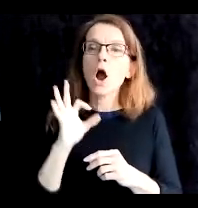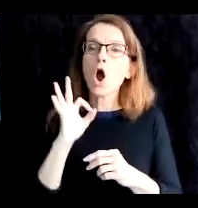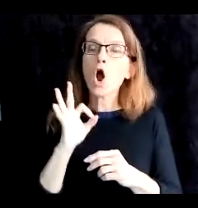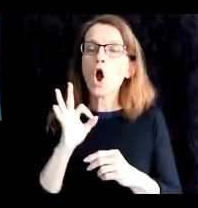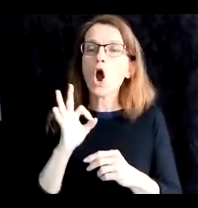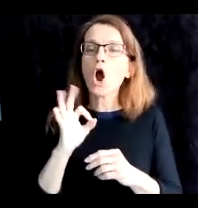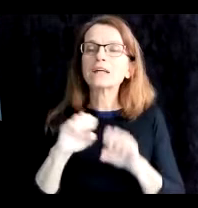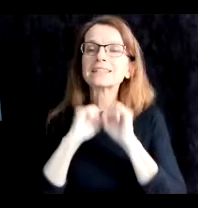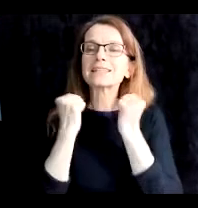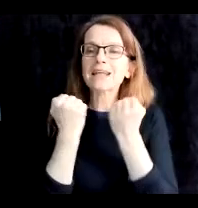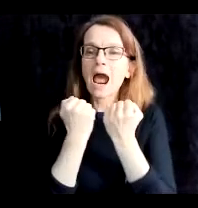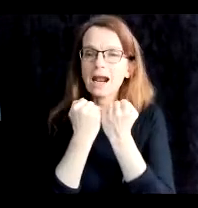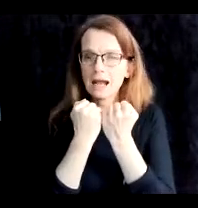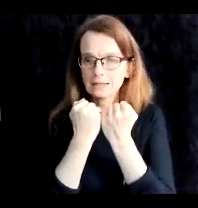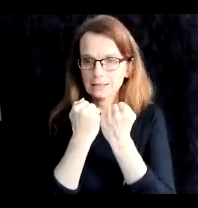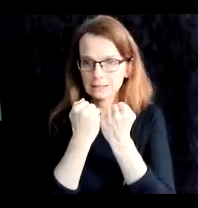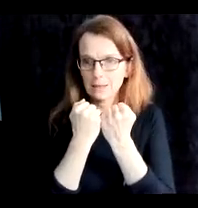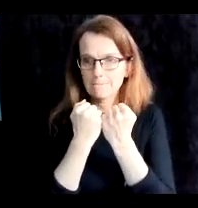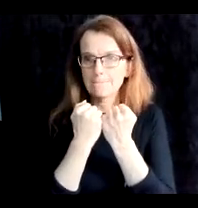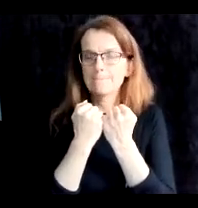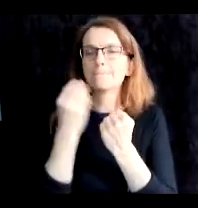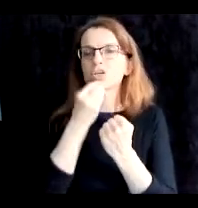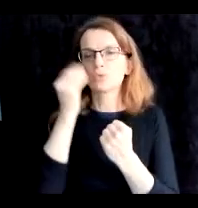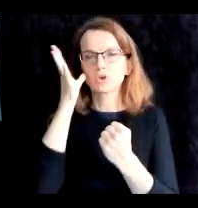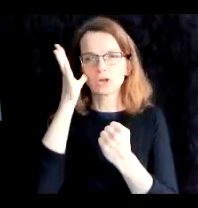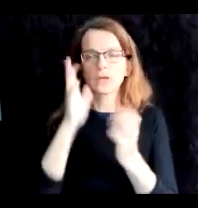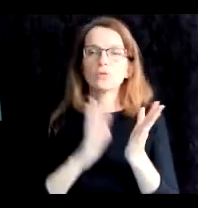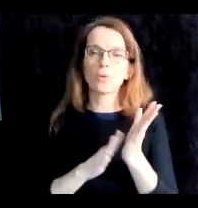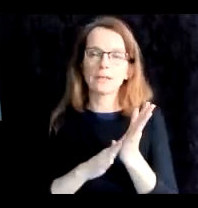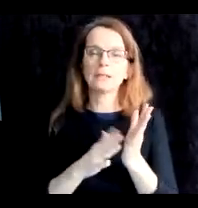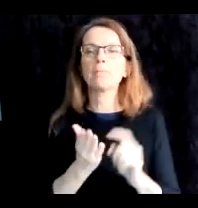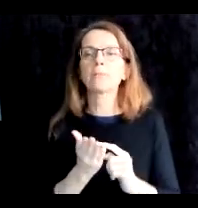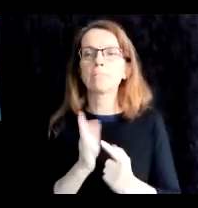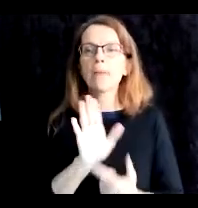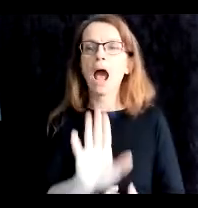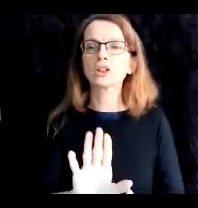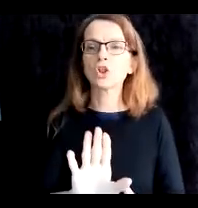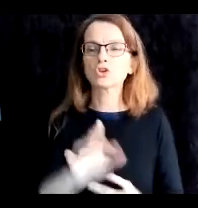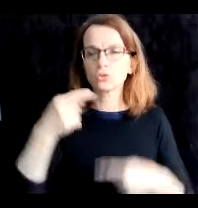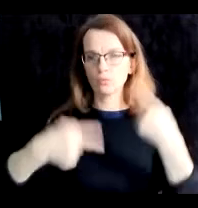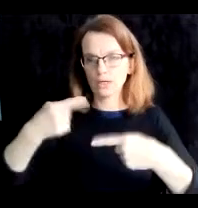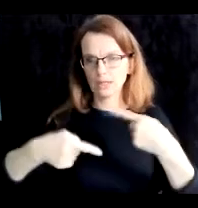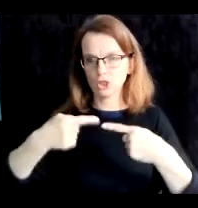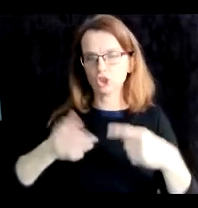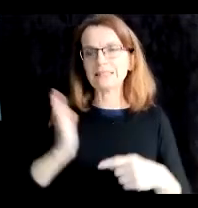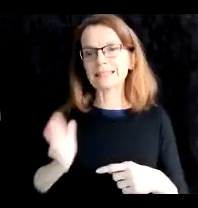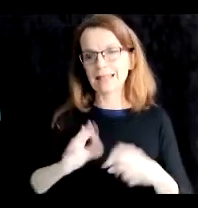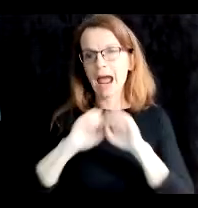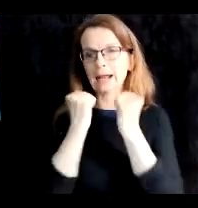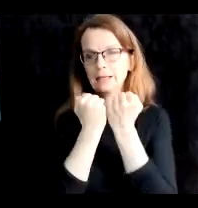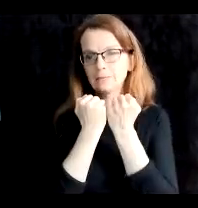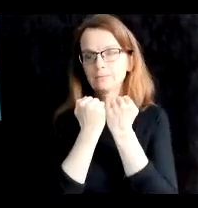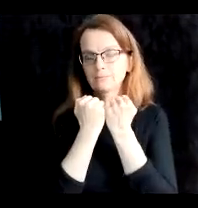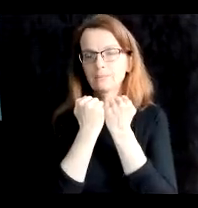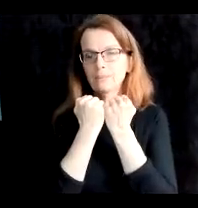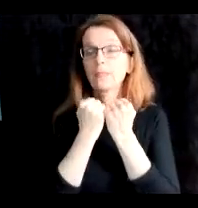true because basic knowledge about how political system functions, what is democracy, what about political parties, why they are